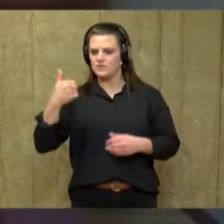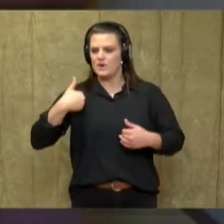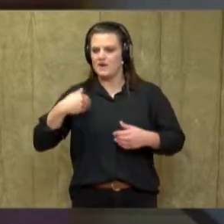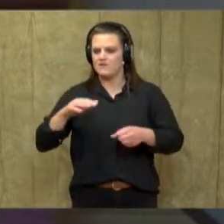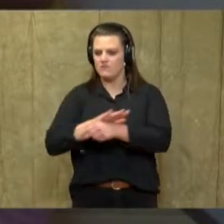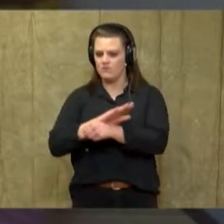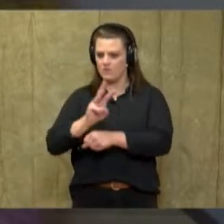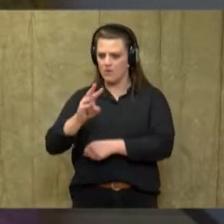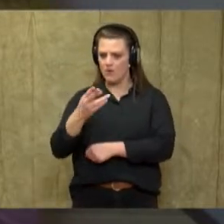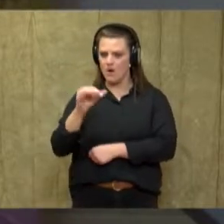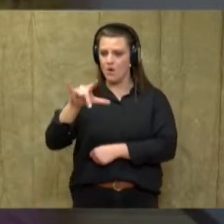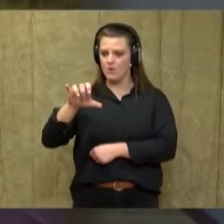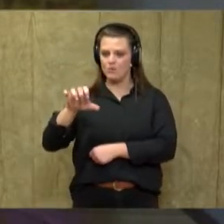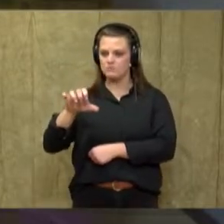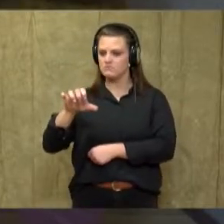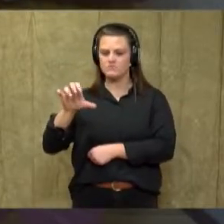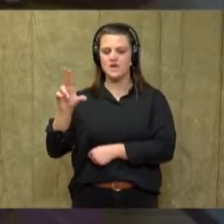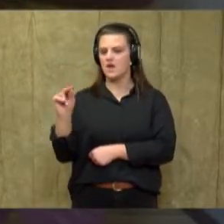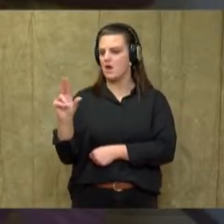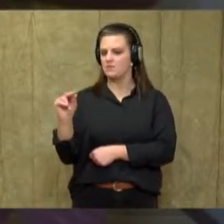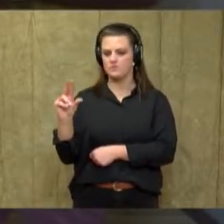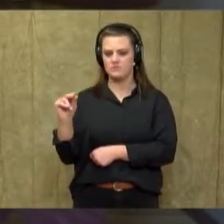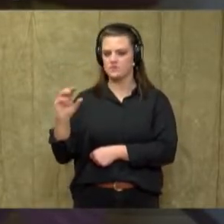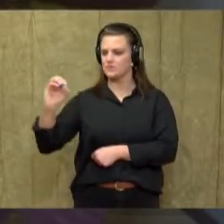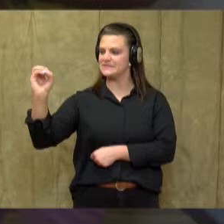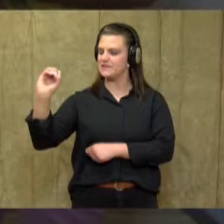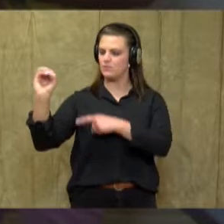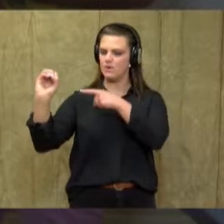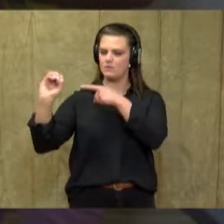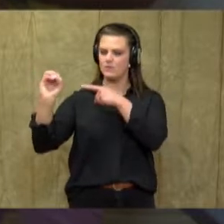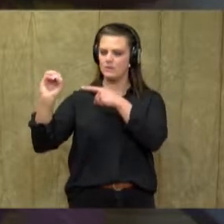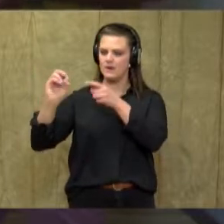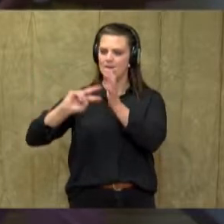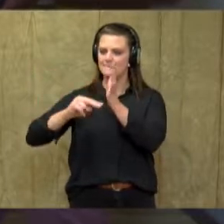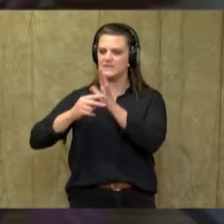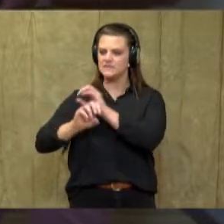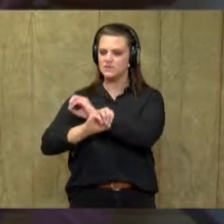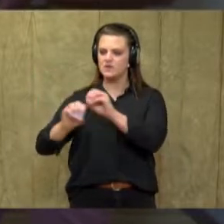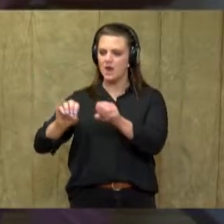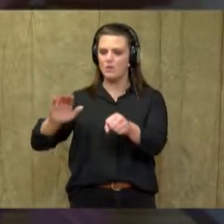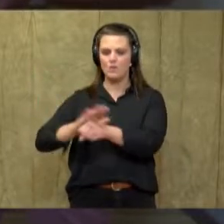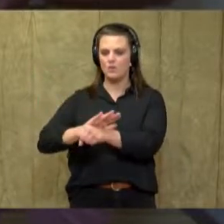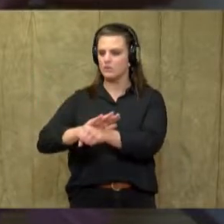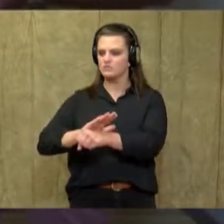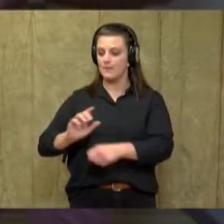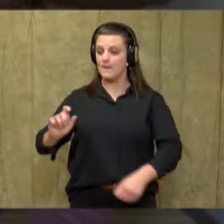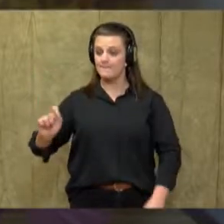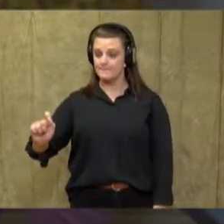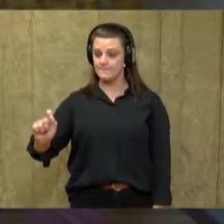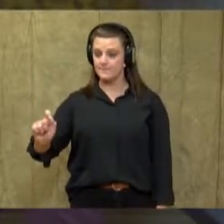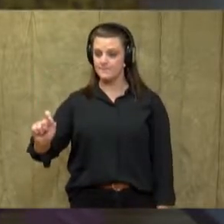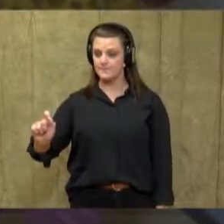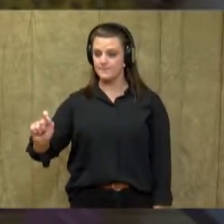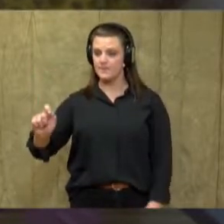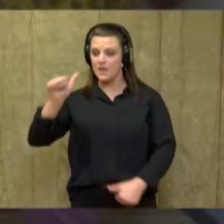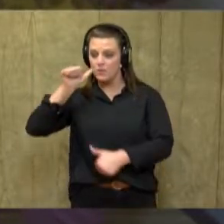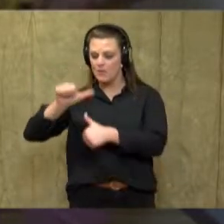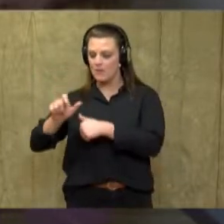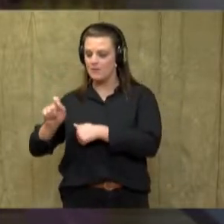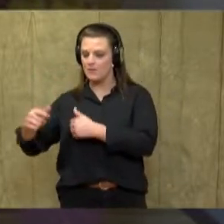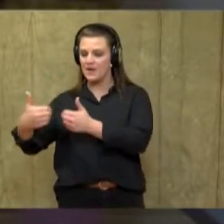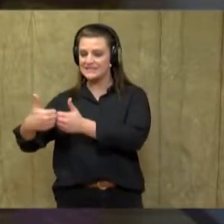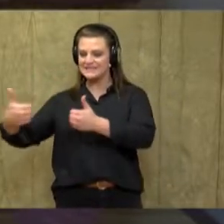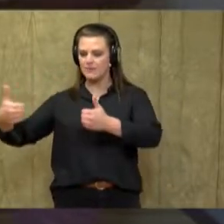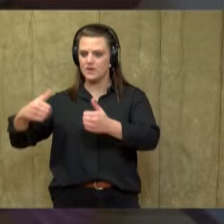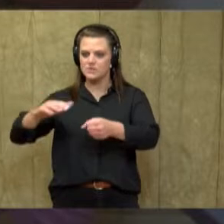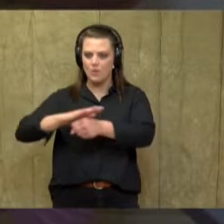holes, we put a 0 in our whole number place. Then we have that decimal point. Remember, that's what separates our wholes from